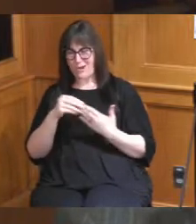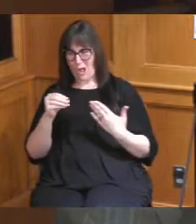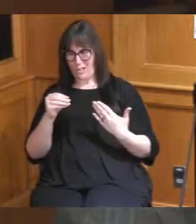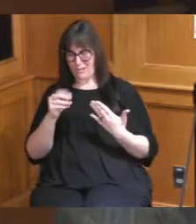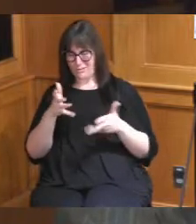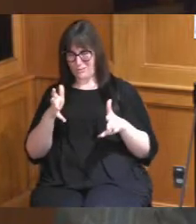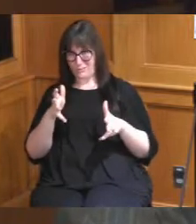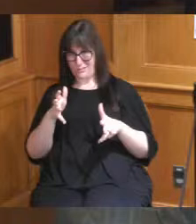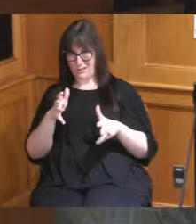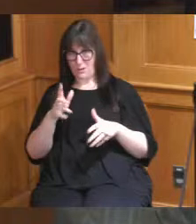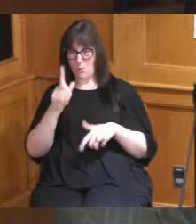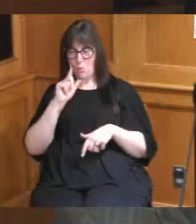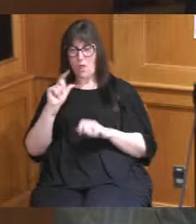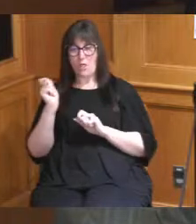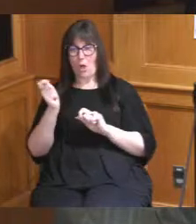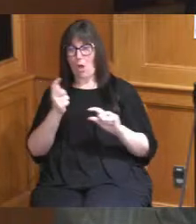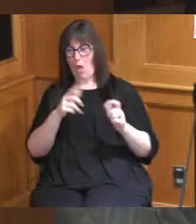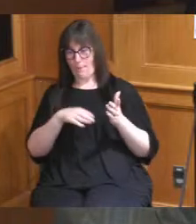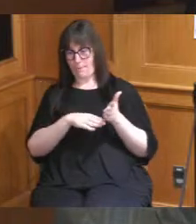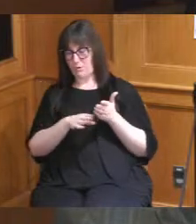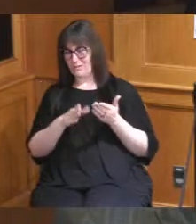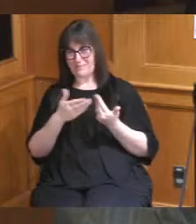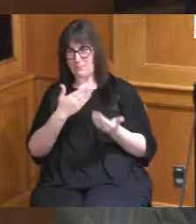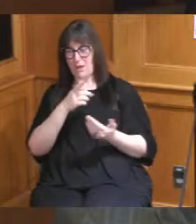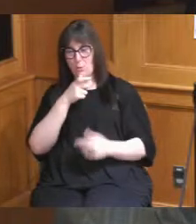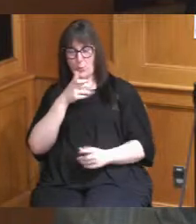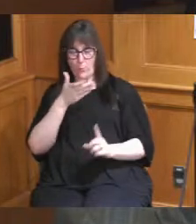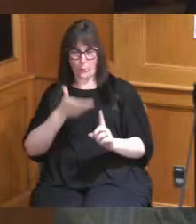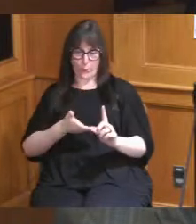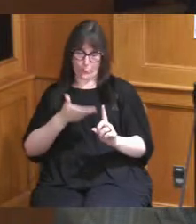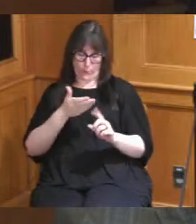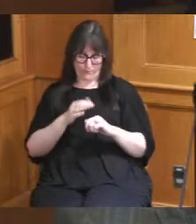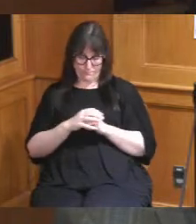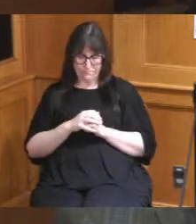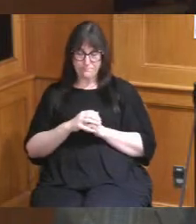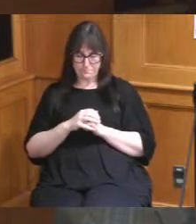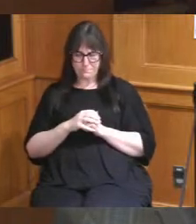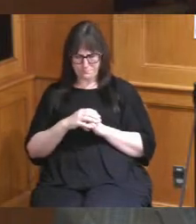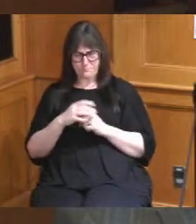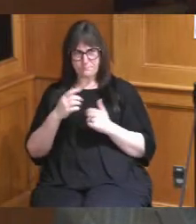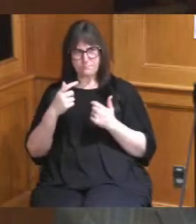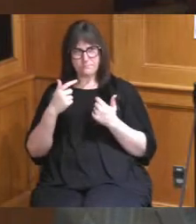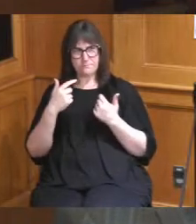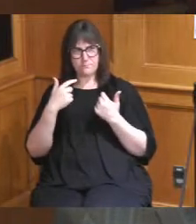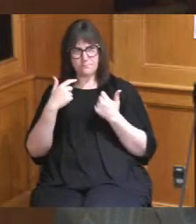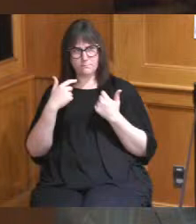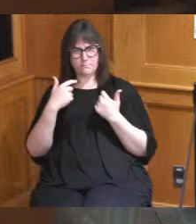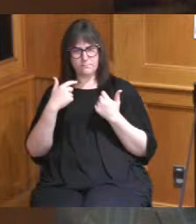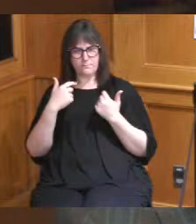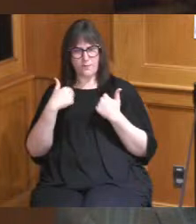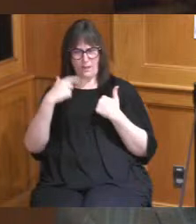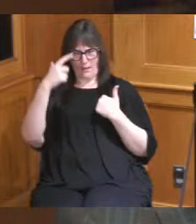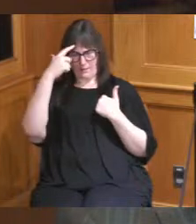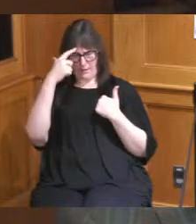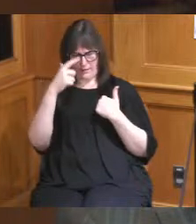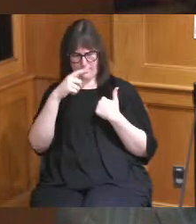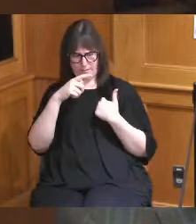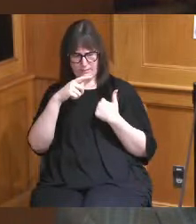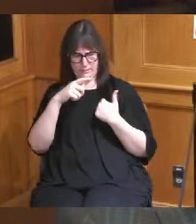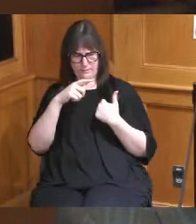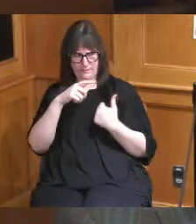$1,400 with all minority groups, no matter who you were. And I think we had spent, I don't know, 16 out of 16 or $20